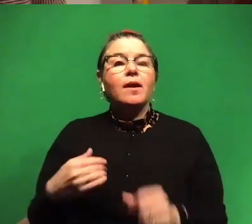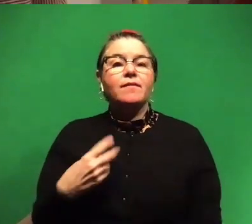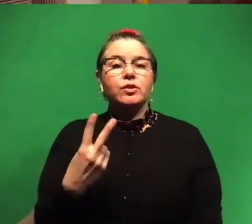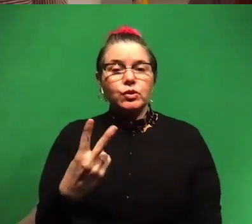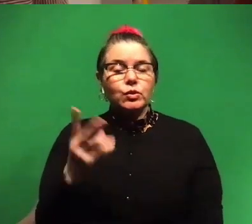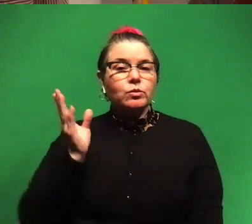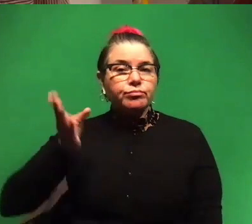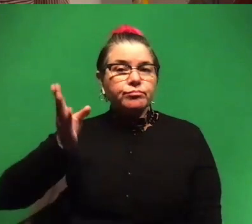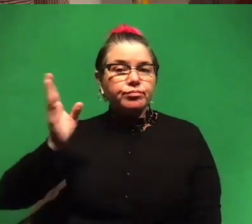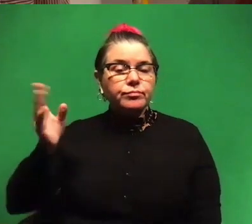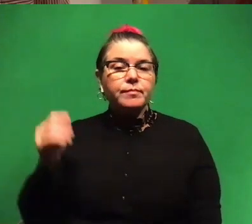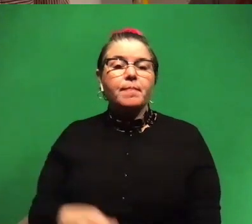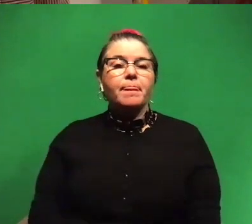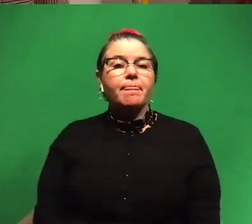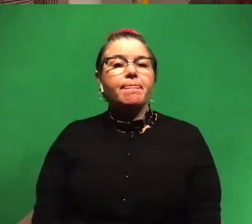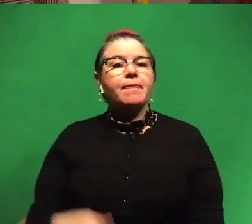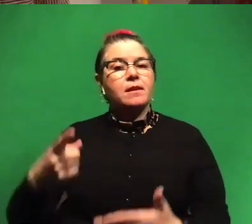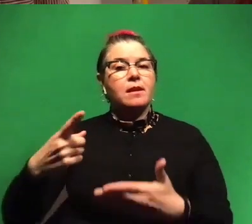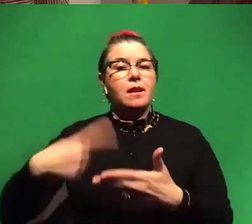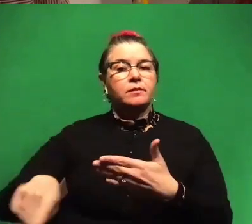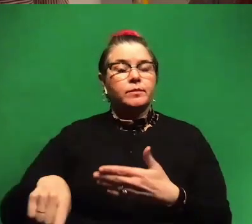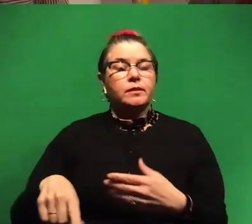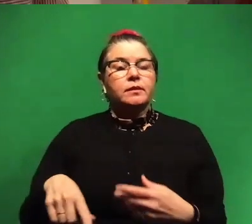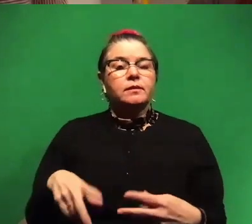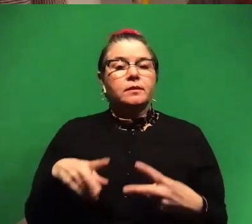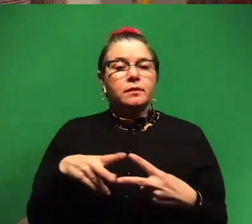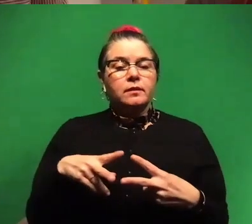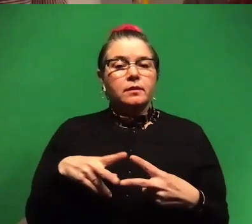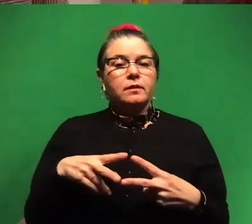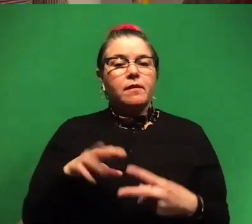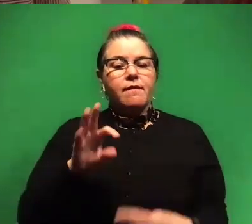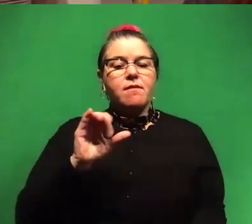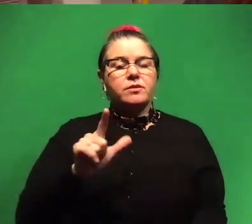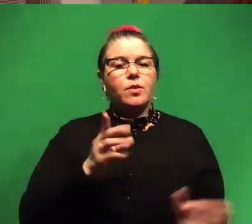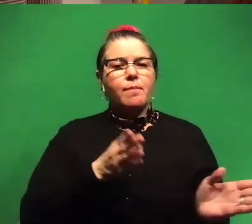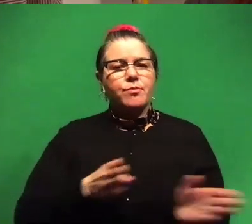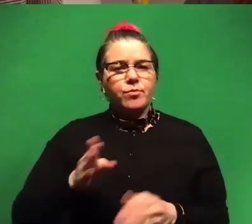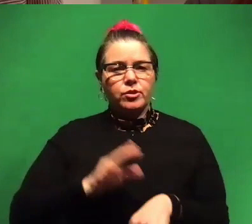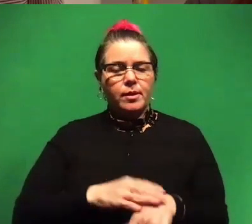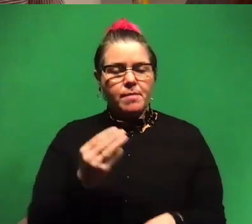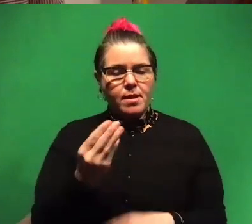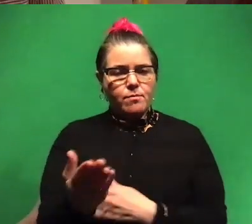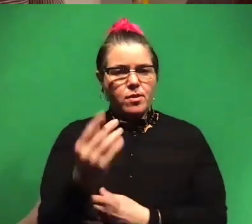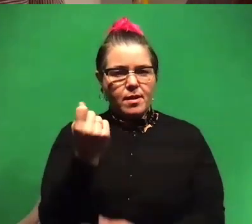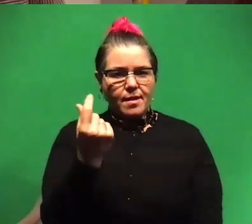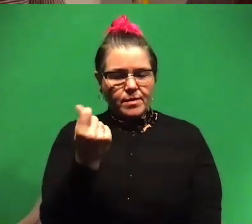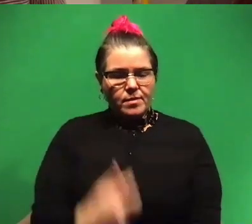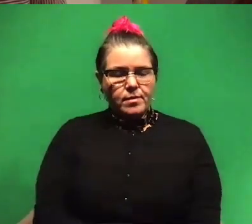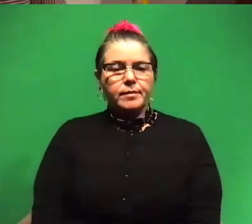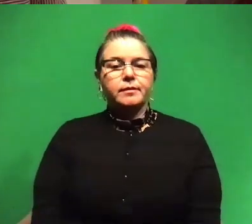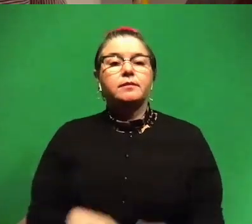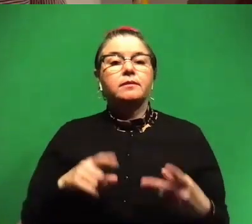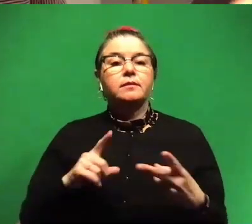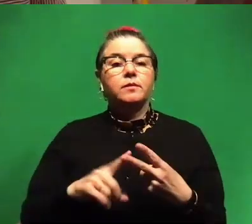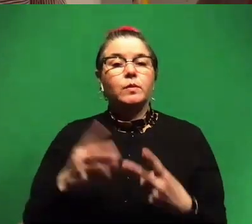sessions going on next week. We've got fossil preparation on Monday morning at 11 a.m. And then